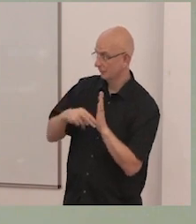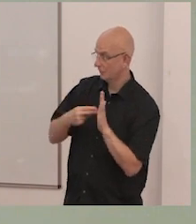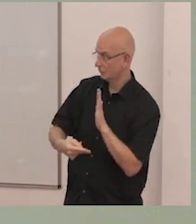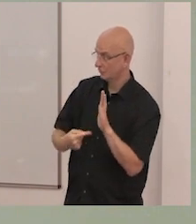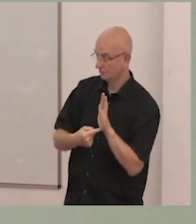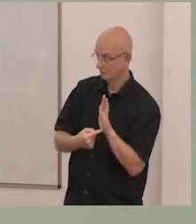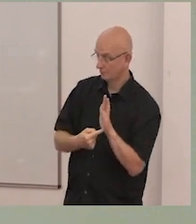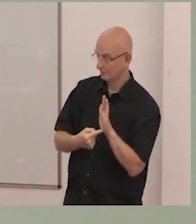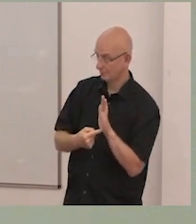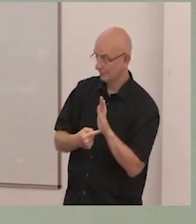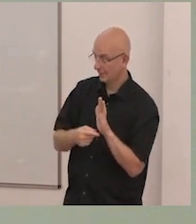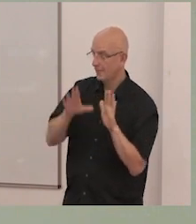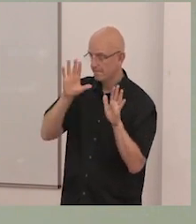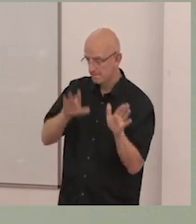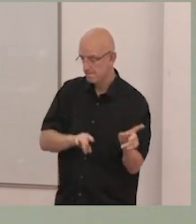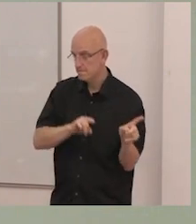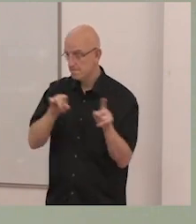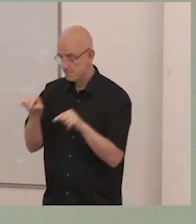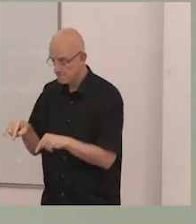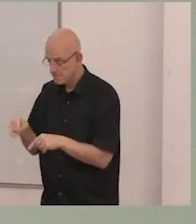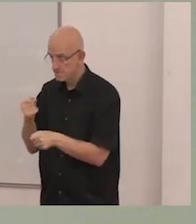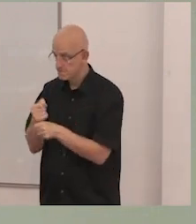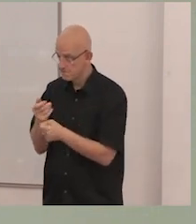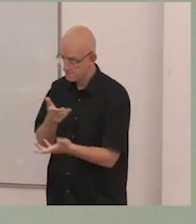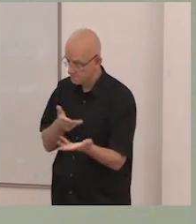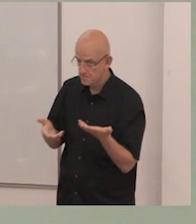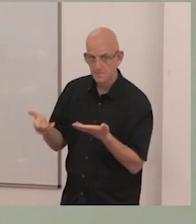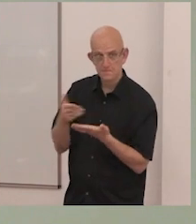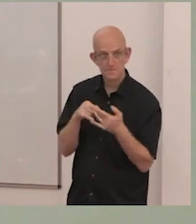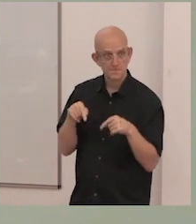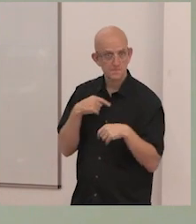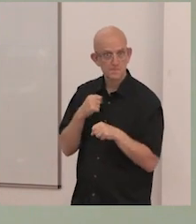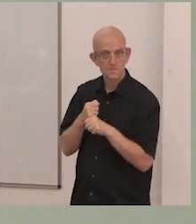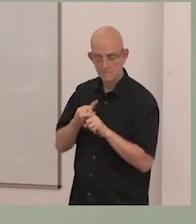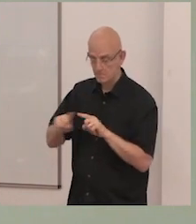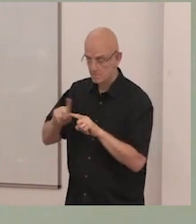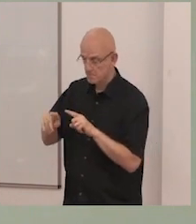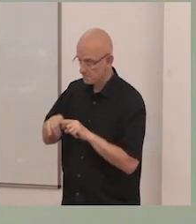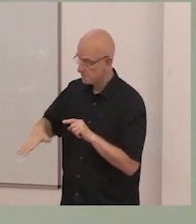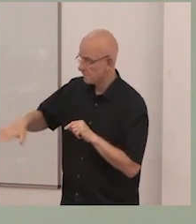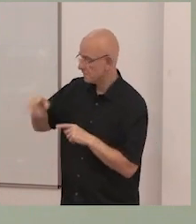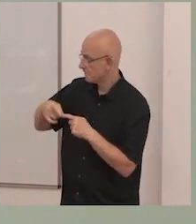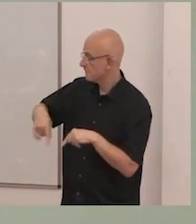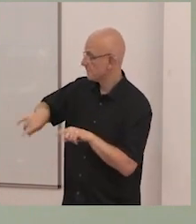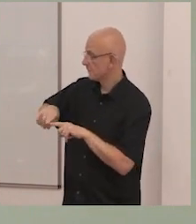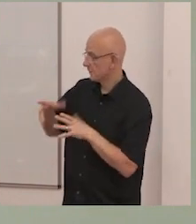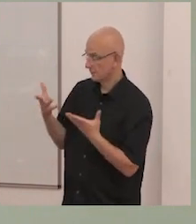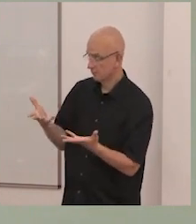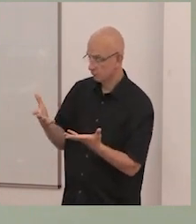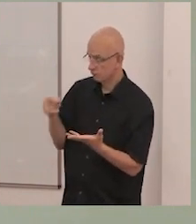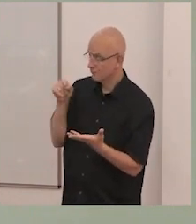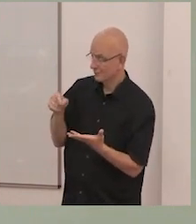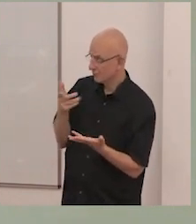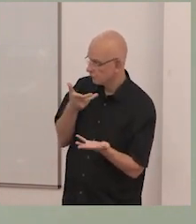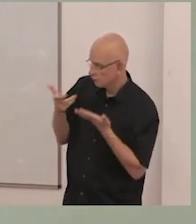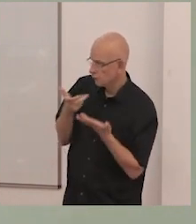in the committee, one of problems created is this cluster. When you go through issues,